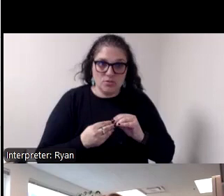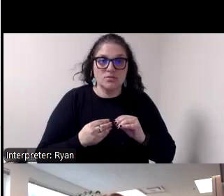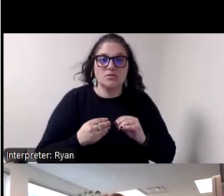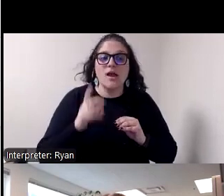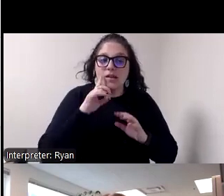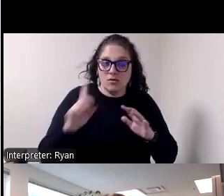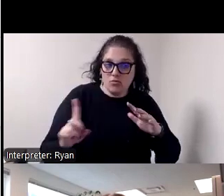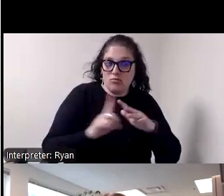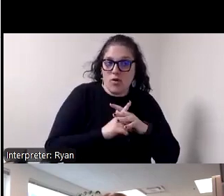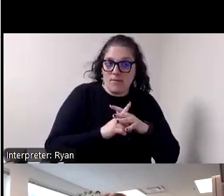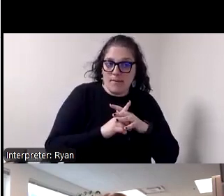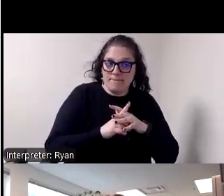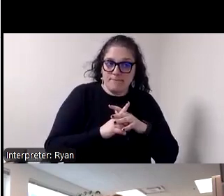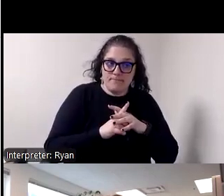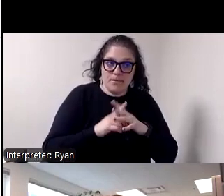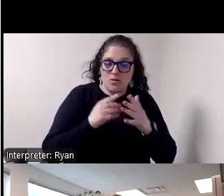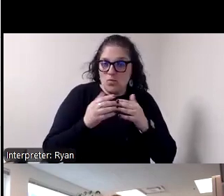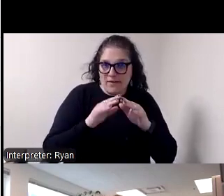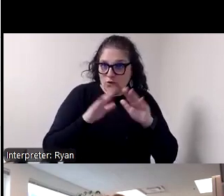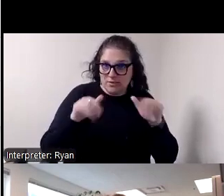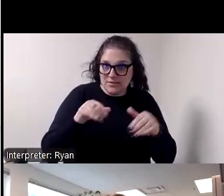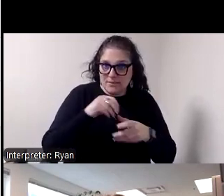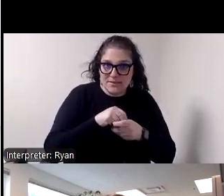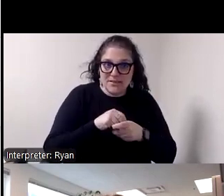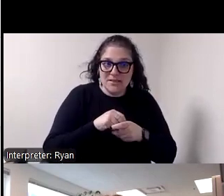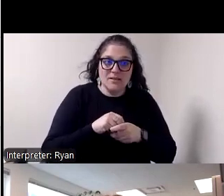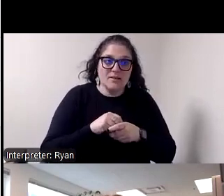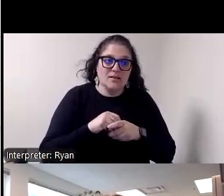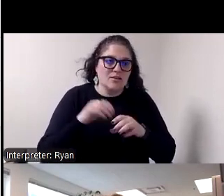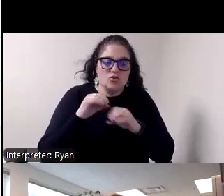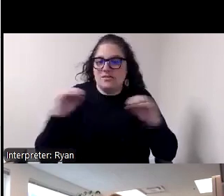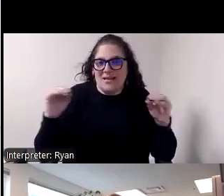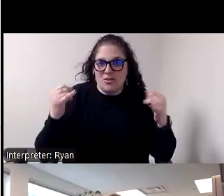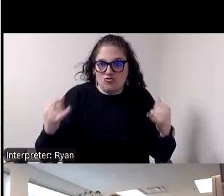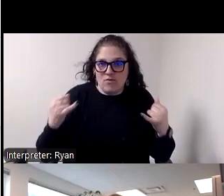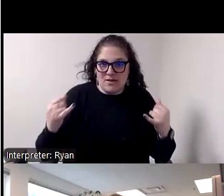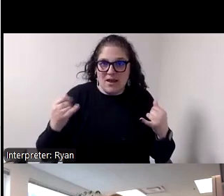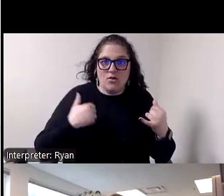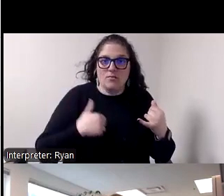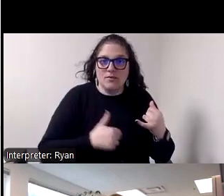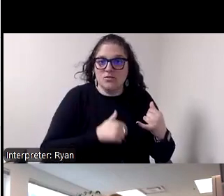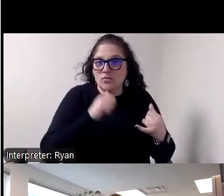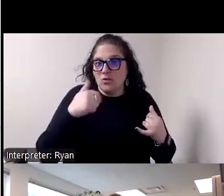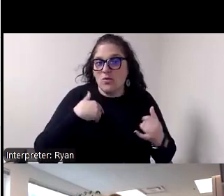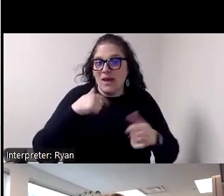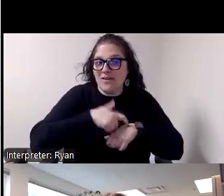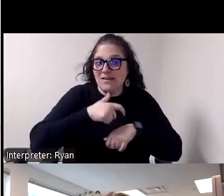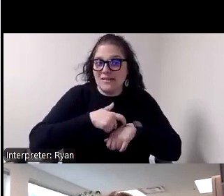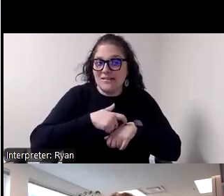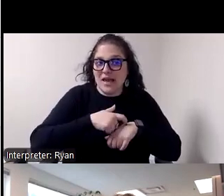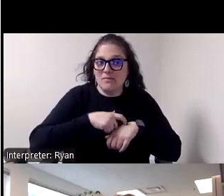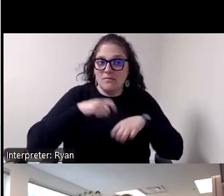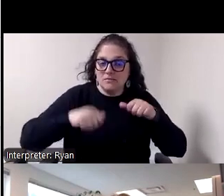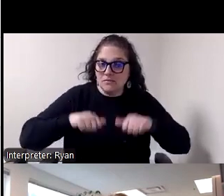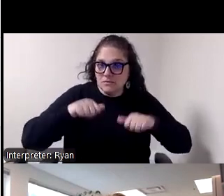up in whatever work list it might be in. There's nothing in any work list right now because we don't have any timesheets in limbo at the moment.